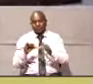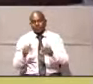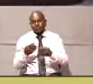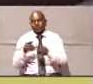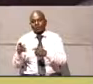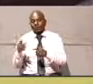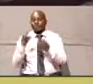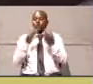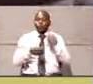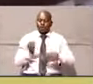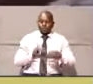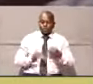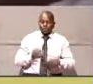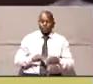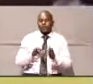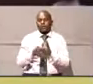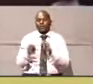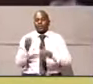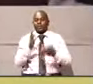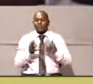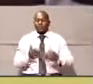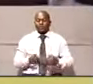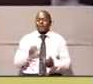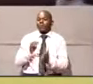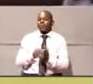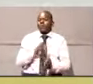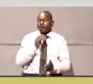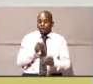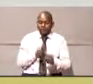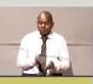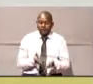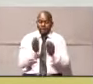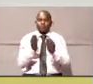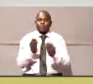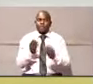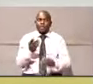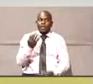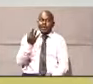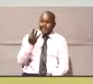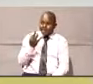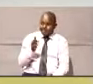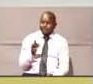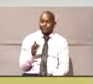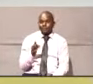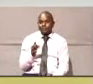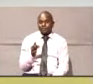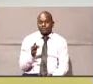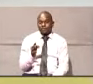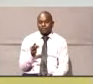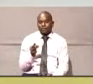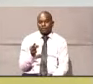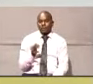different corruption cases, thereby interest the common man to follow up. Because if we